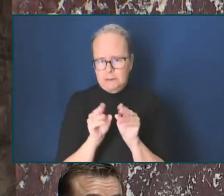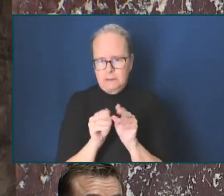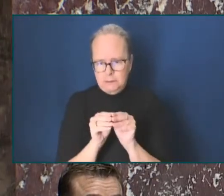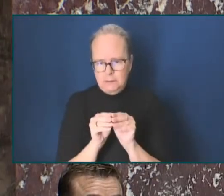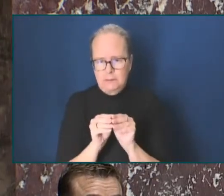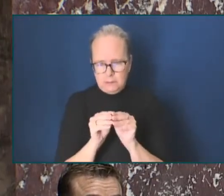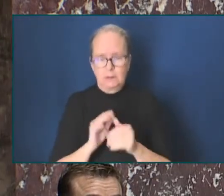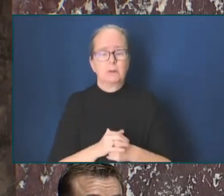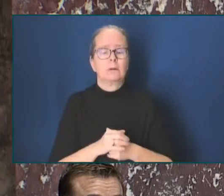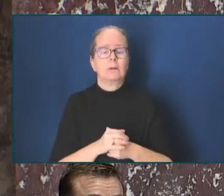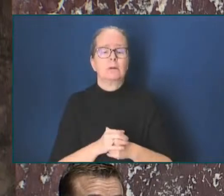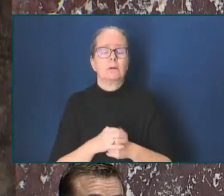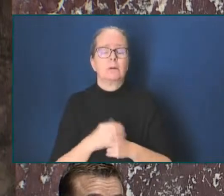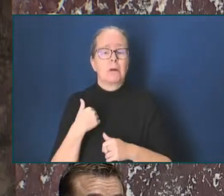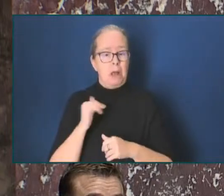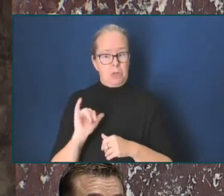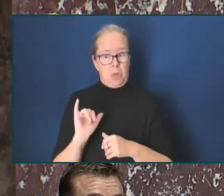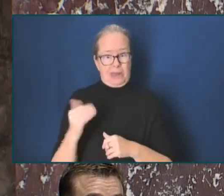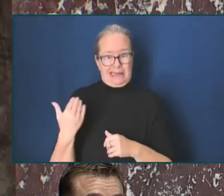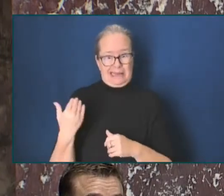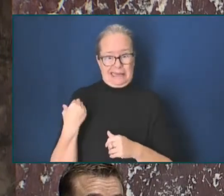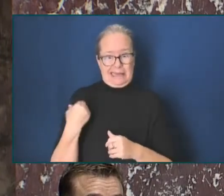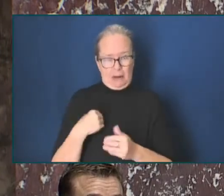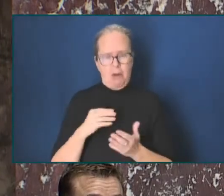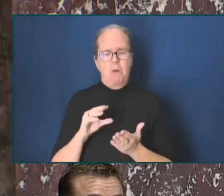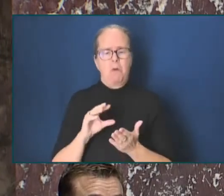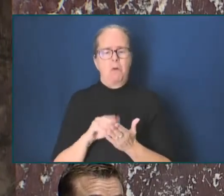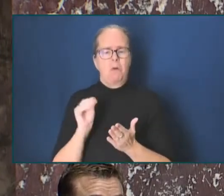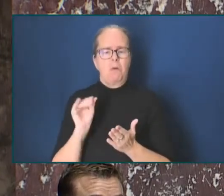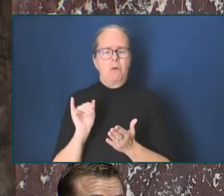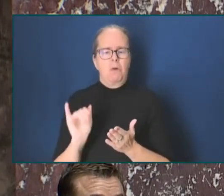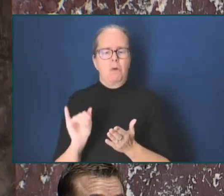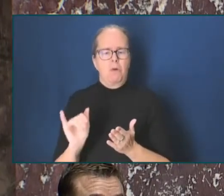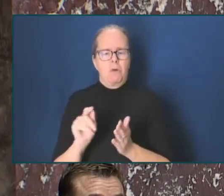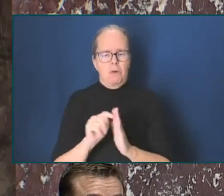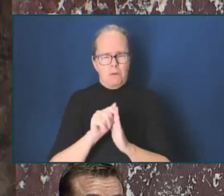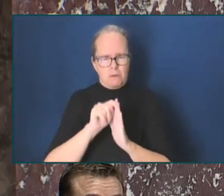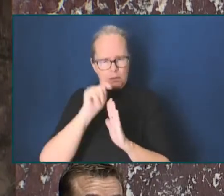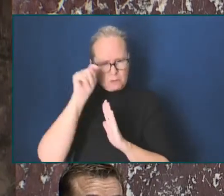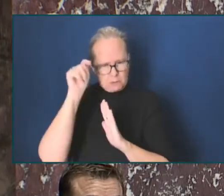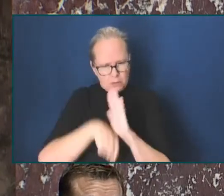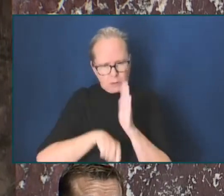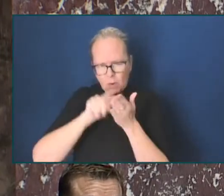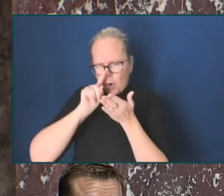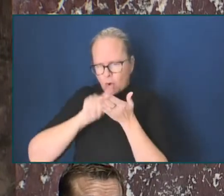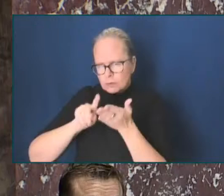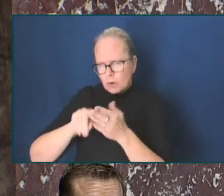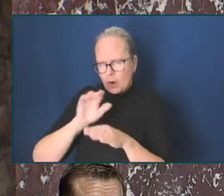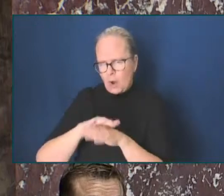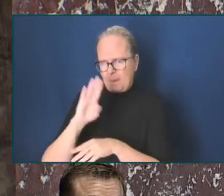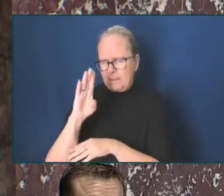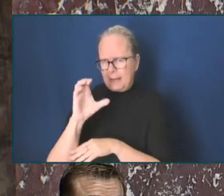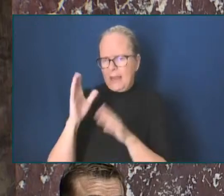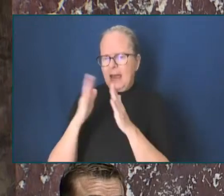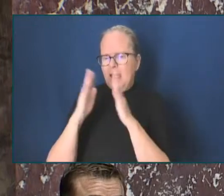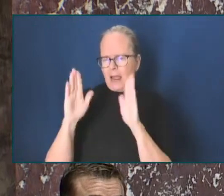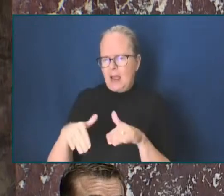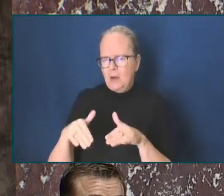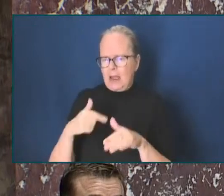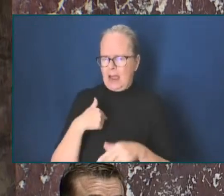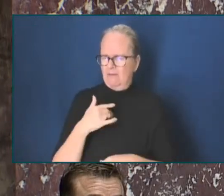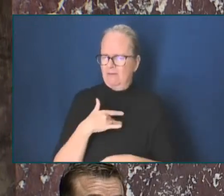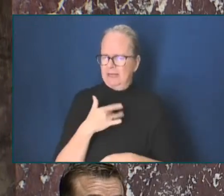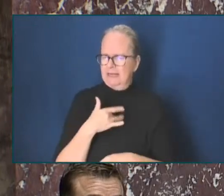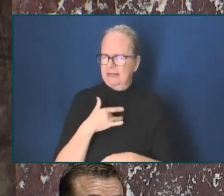BC Housing. I would fully expect that the Public Accounts Committee will be engaged with that audit as it finalizes and have